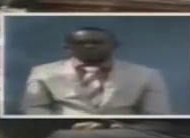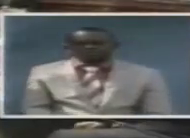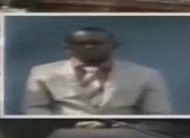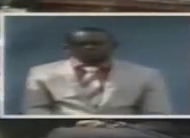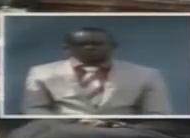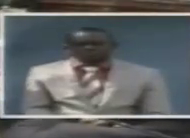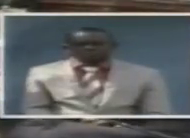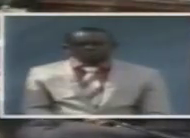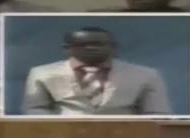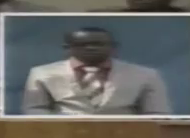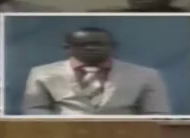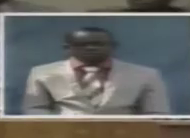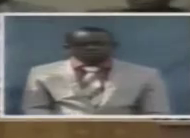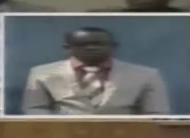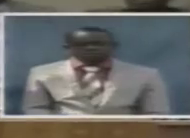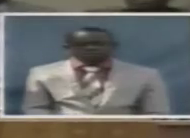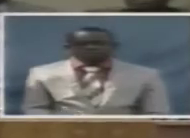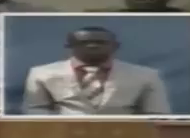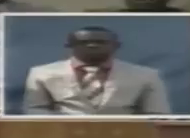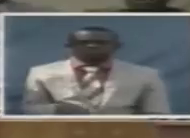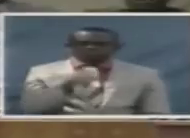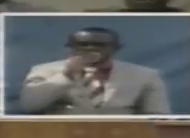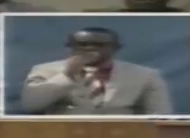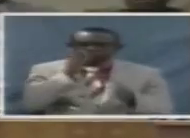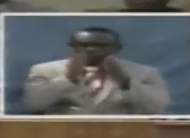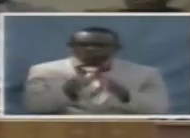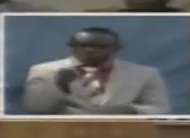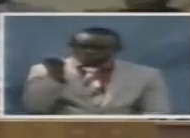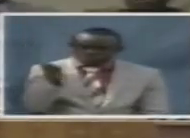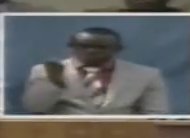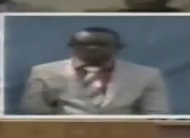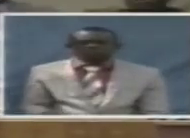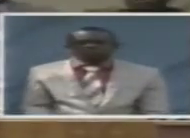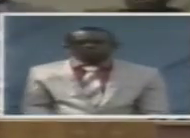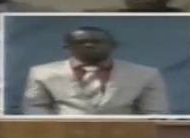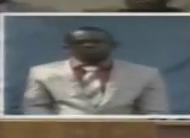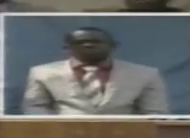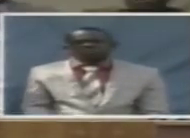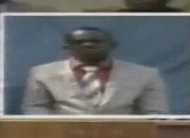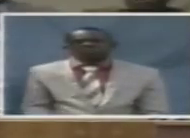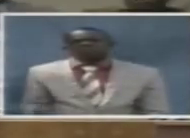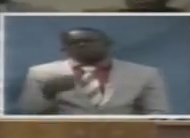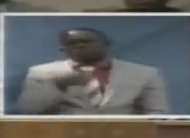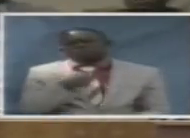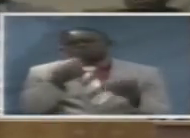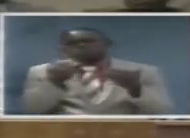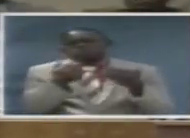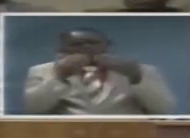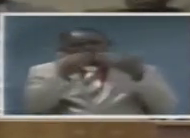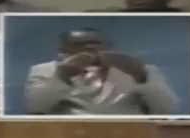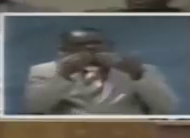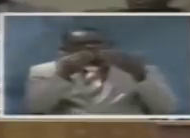I once again, Mr. Speaker, wish to thank His Excellency, Mr.